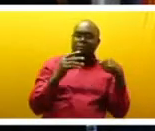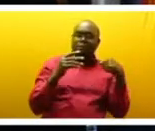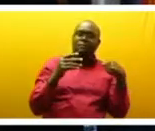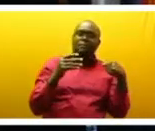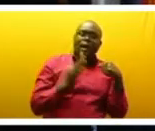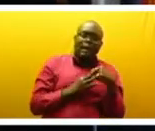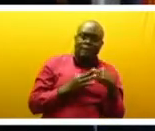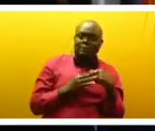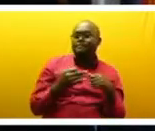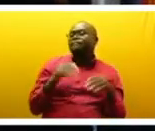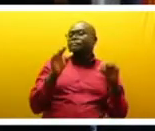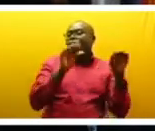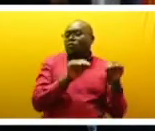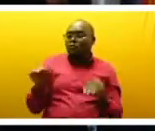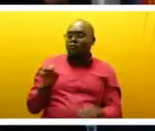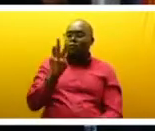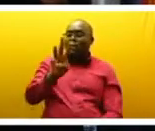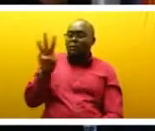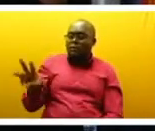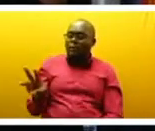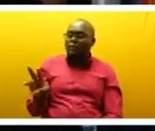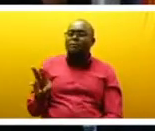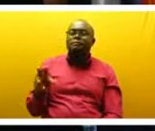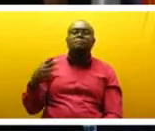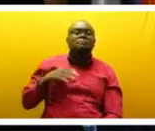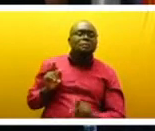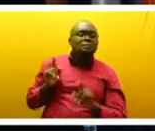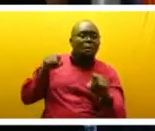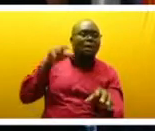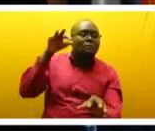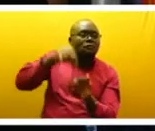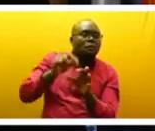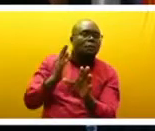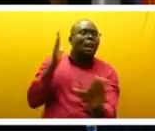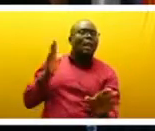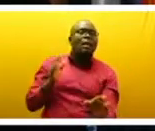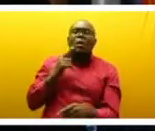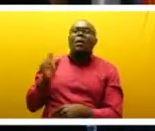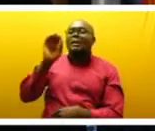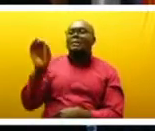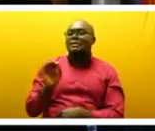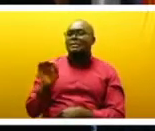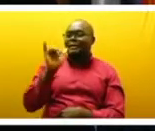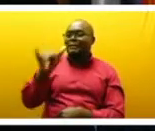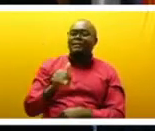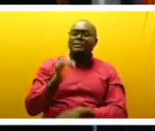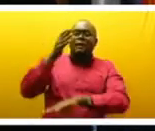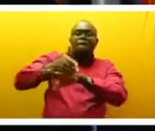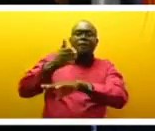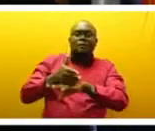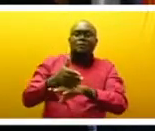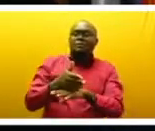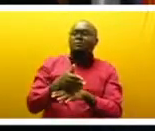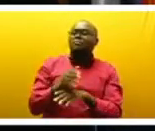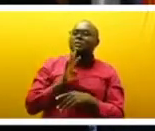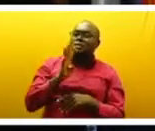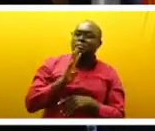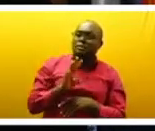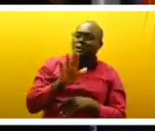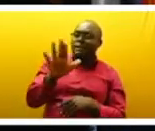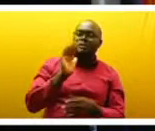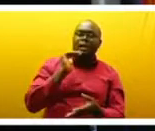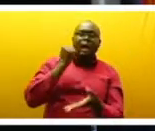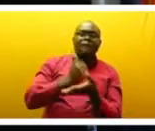the portal, as we've been asked to do, the turnout is not 100%. And so that is a false averment in his